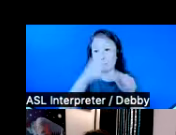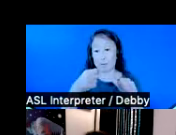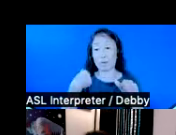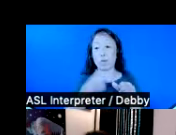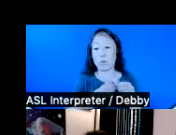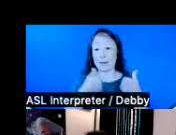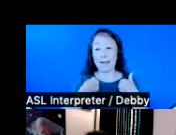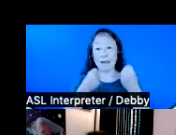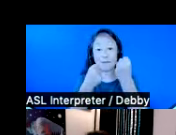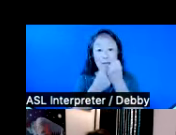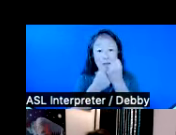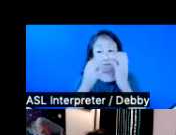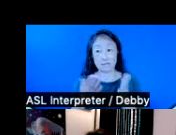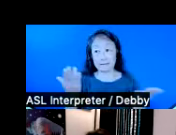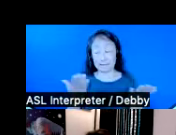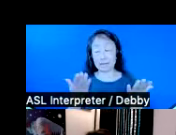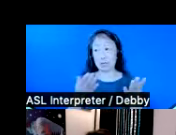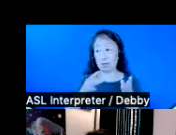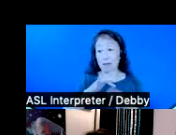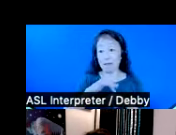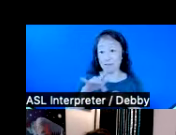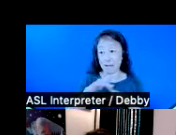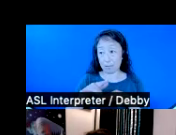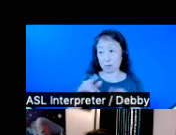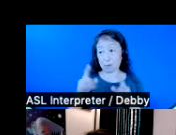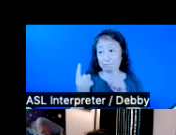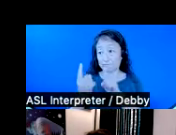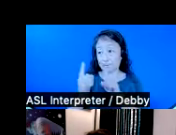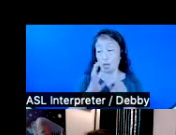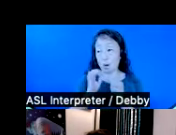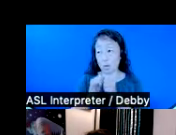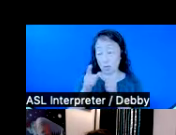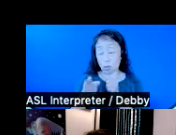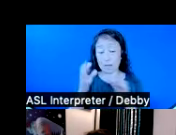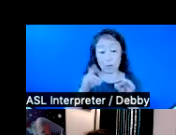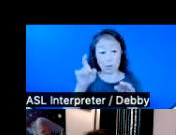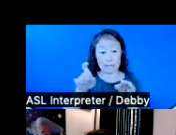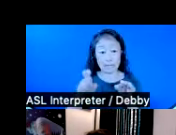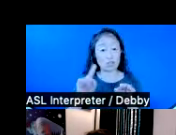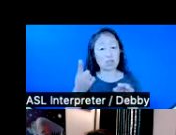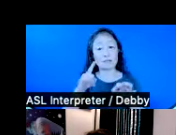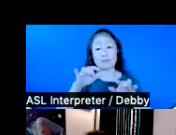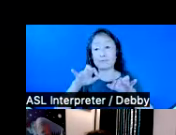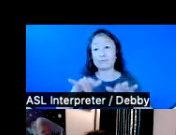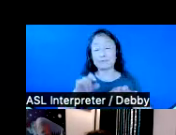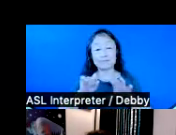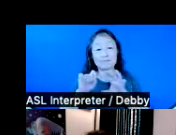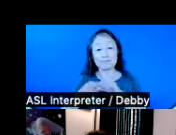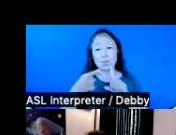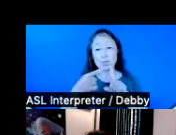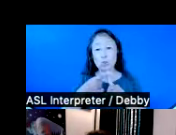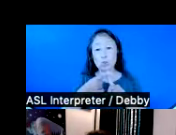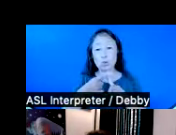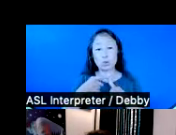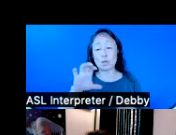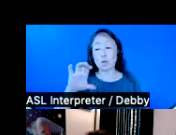speak to you if you need. Just put it in the chat to any of the co-hosts or any of the staff, and